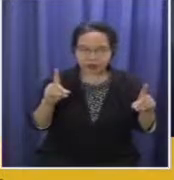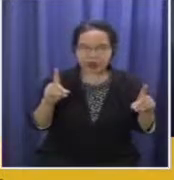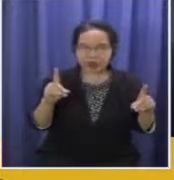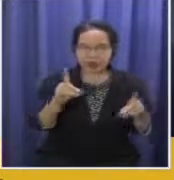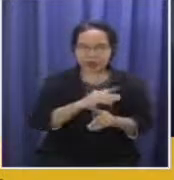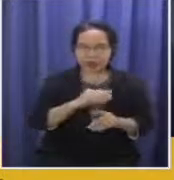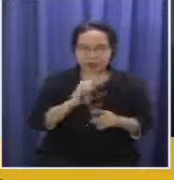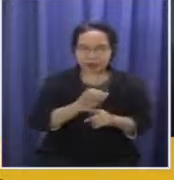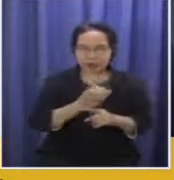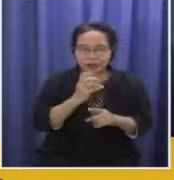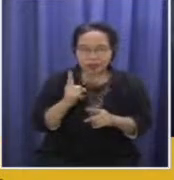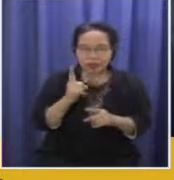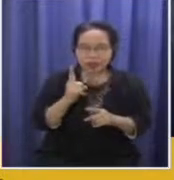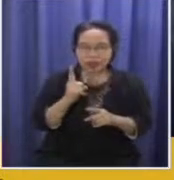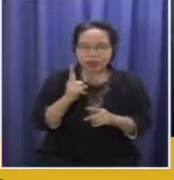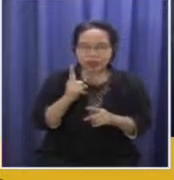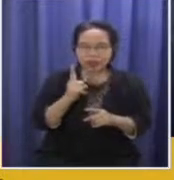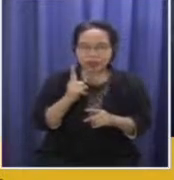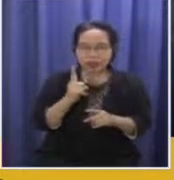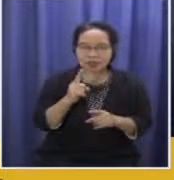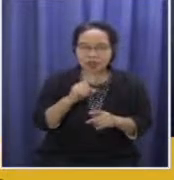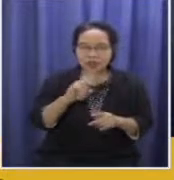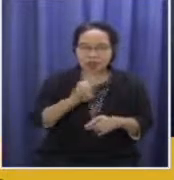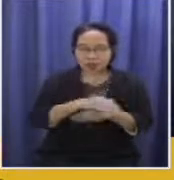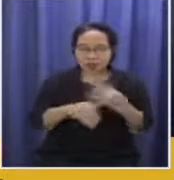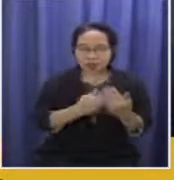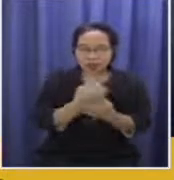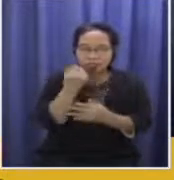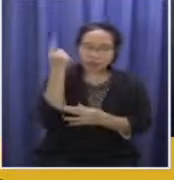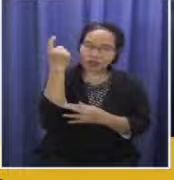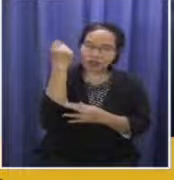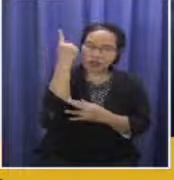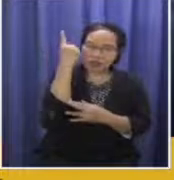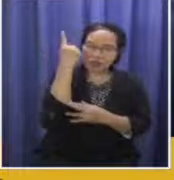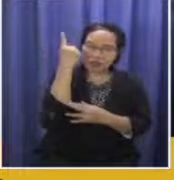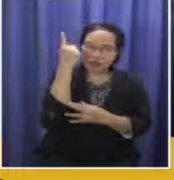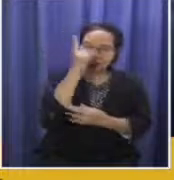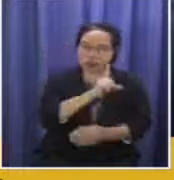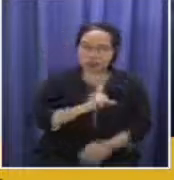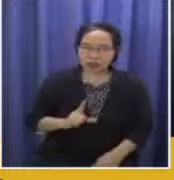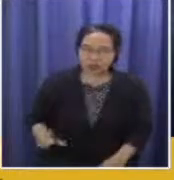and everyone will understand. Lord,